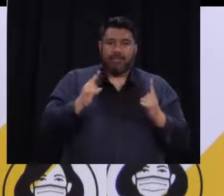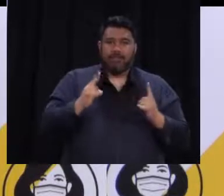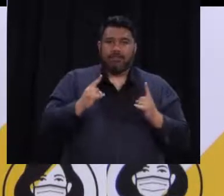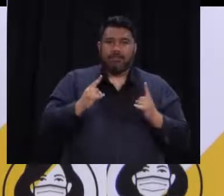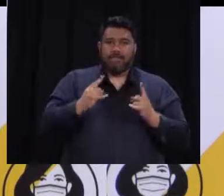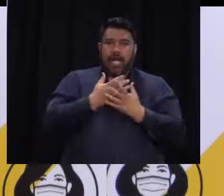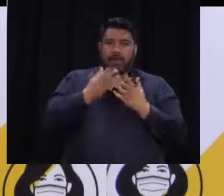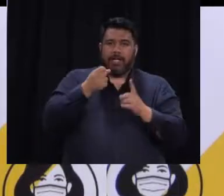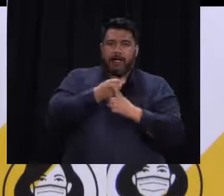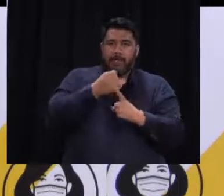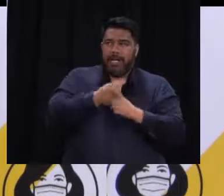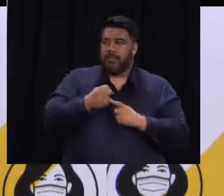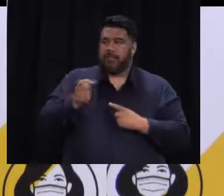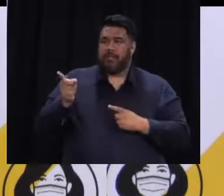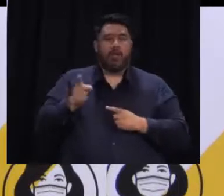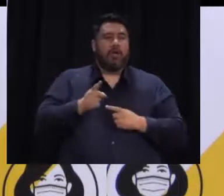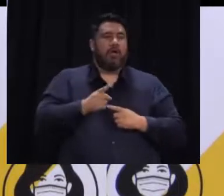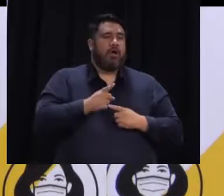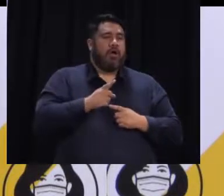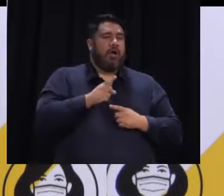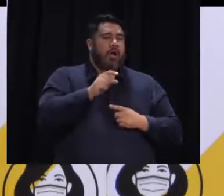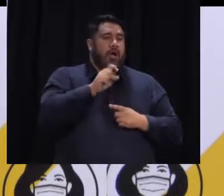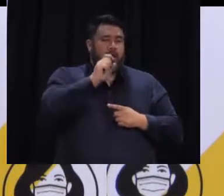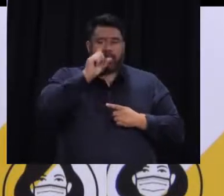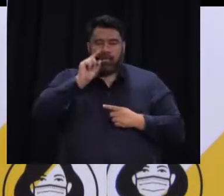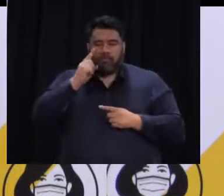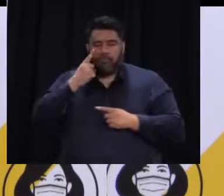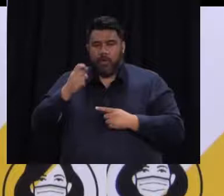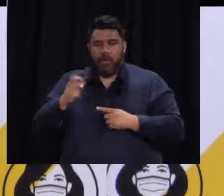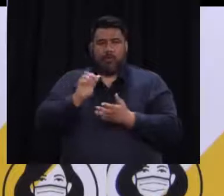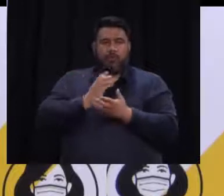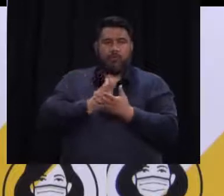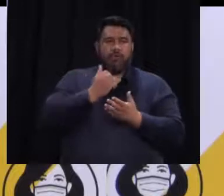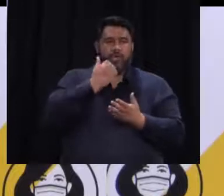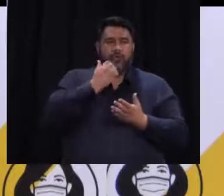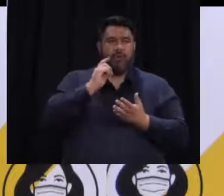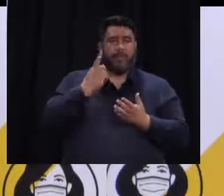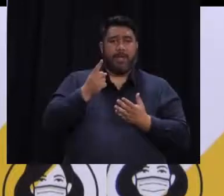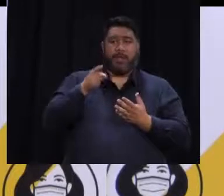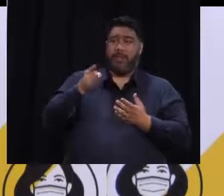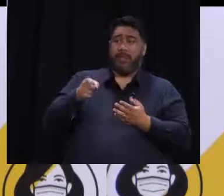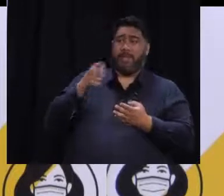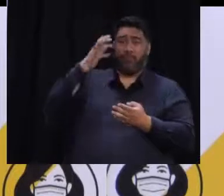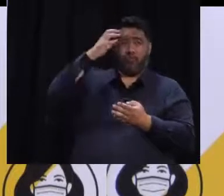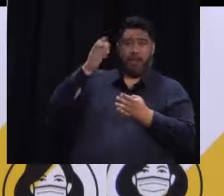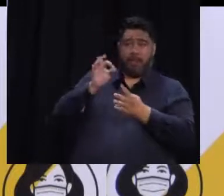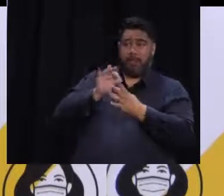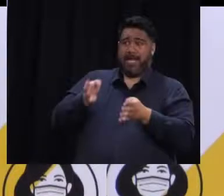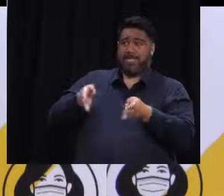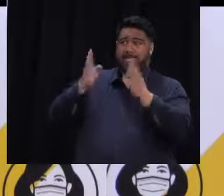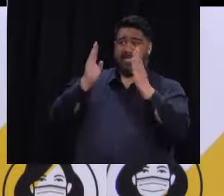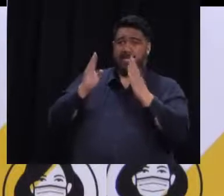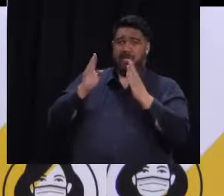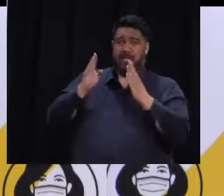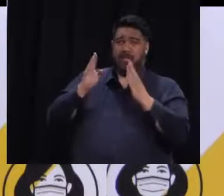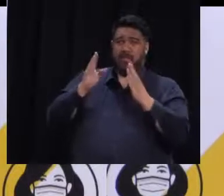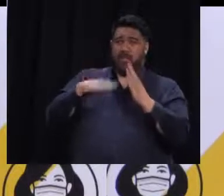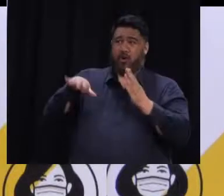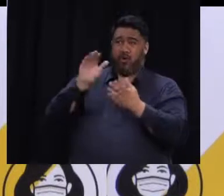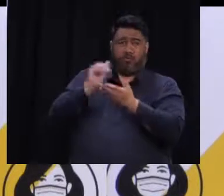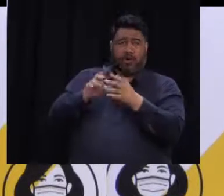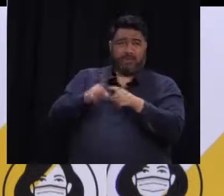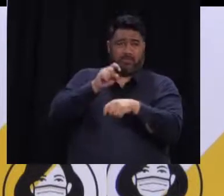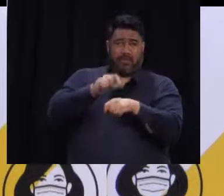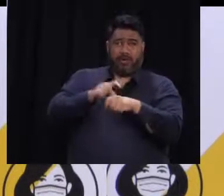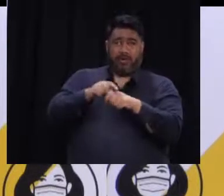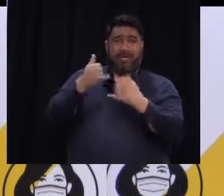come back to you, Amelia, with specific numbers, but obviously the Crown Plaza, the cohort that was in the Crown Plaza has exited. There actually wasn't a new